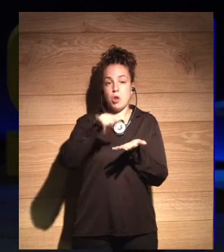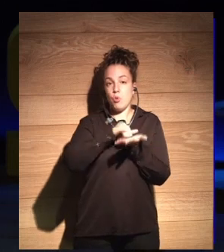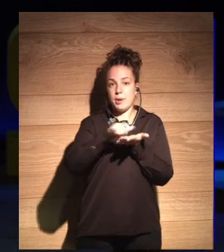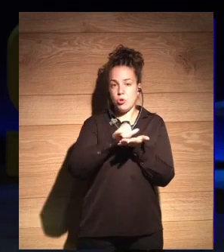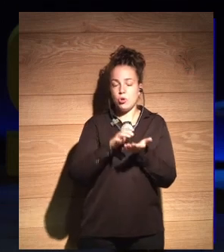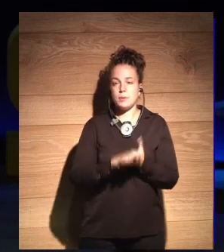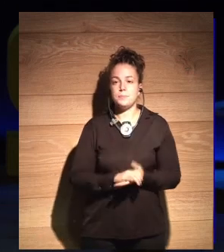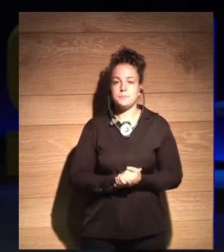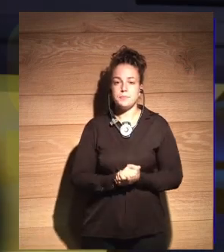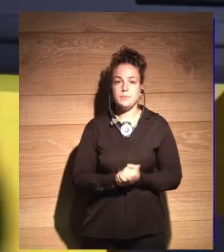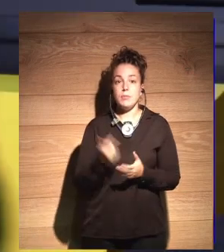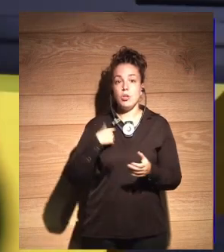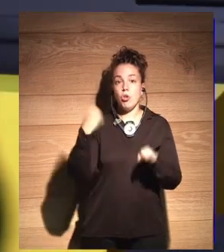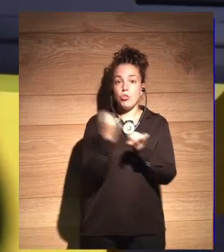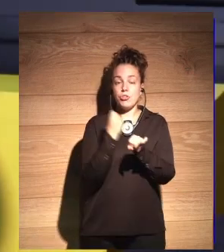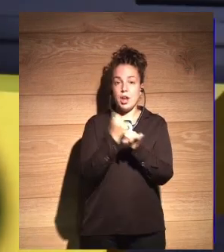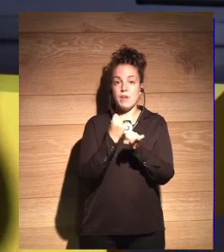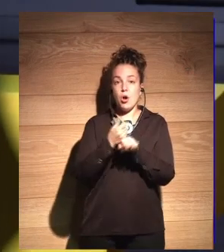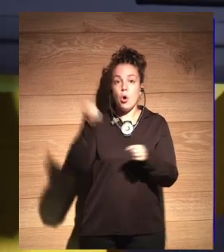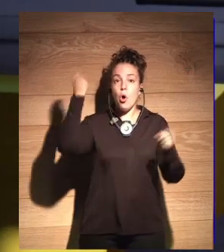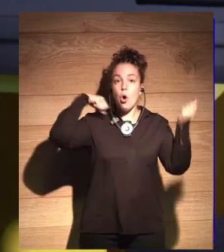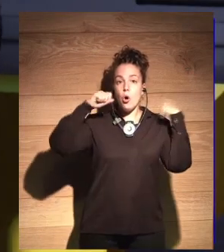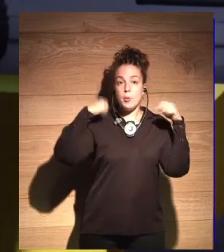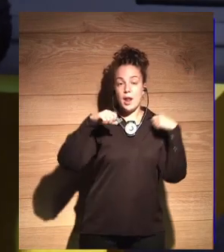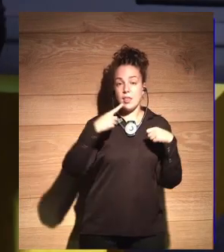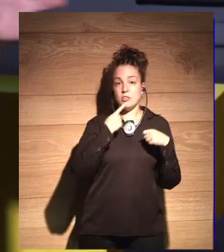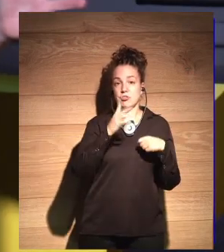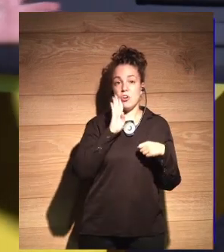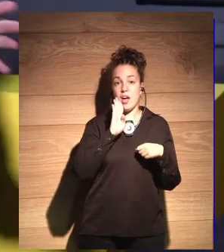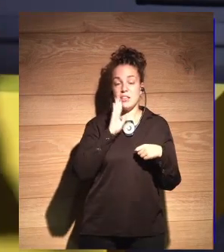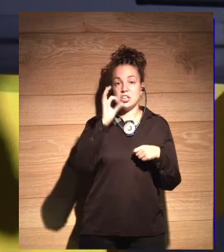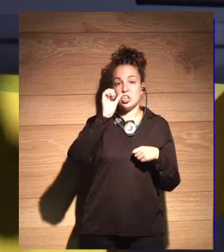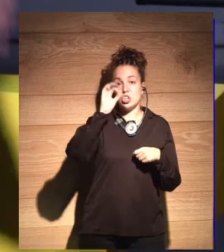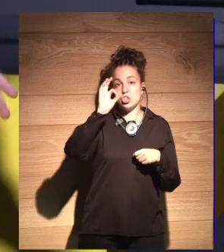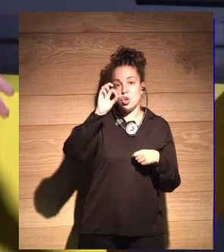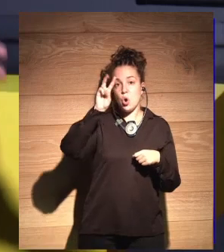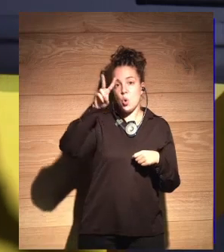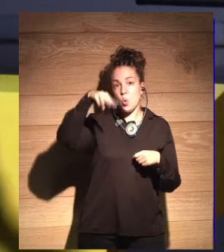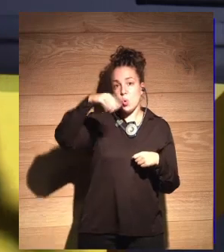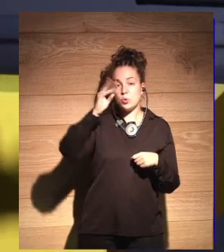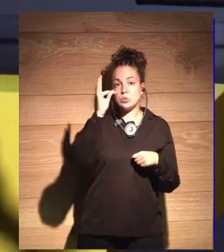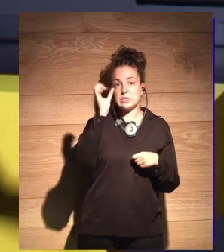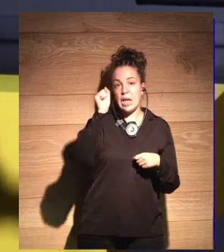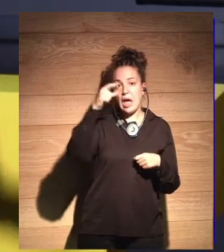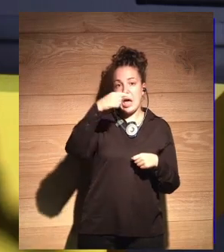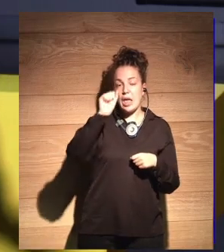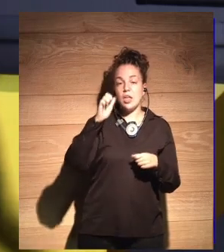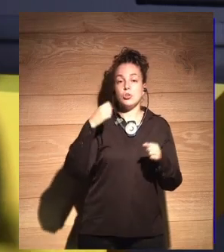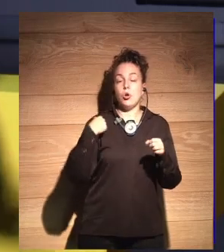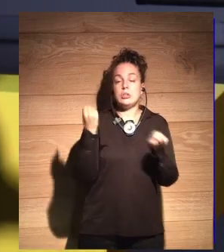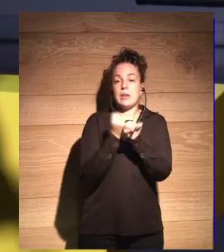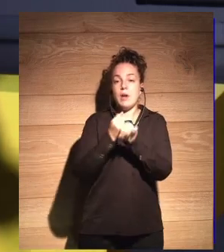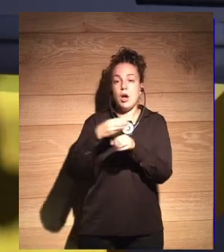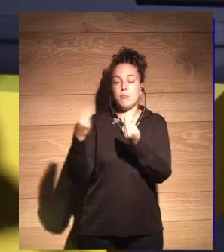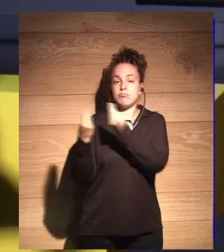Soundstage. That was always the name of it. And I was working with another performer who was going to be in it named Amelia Zirin Brown.